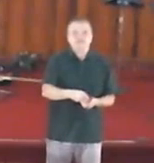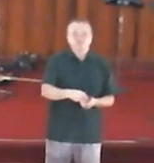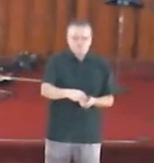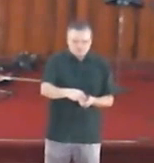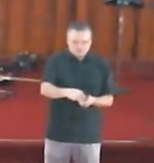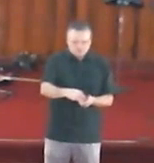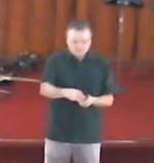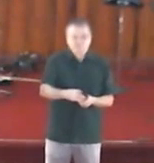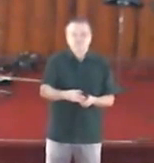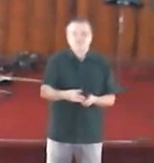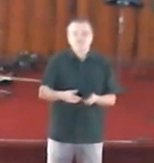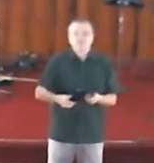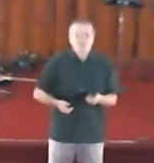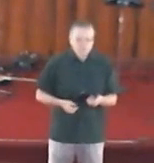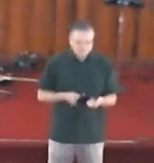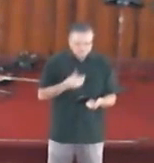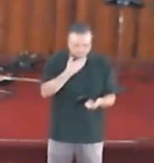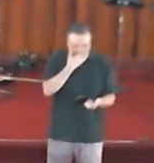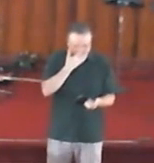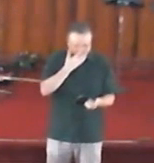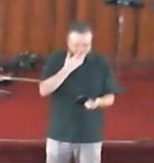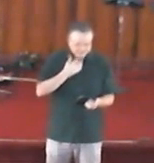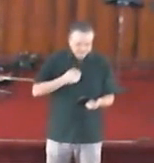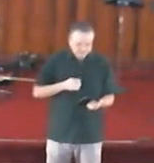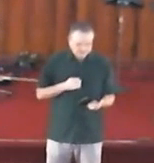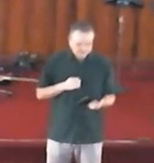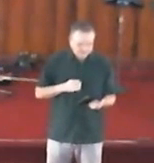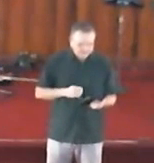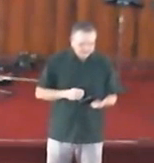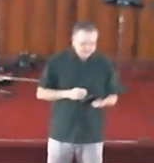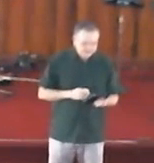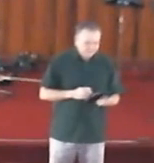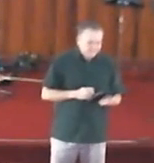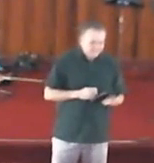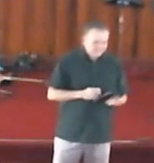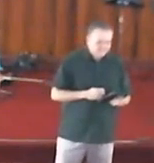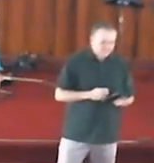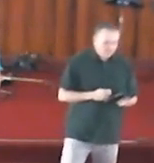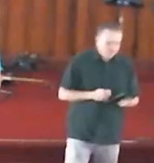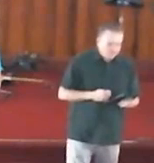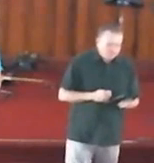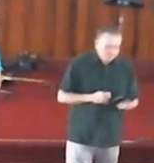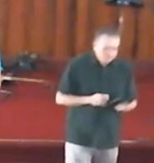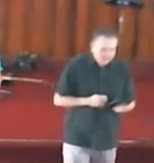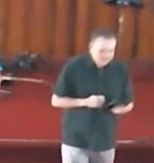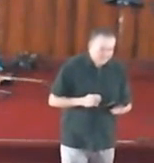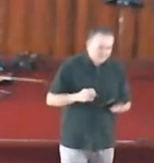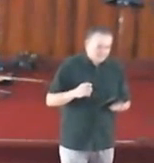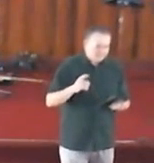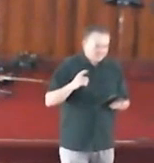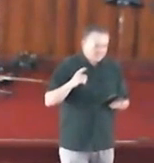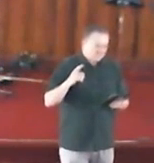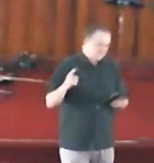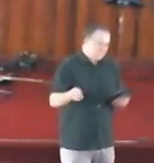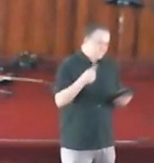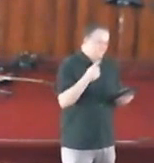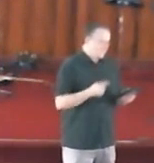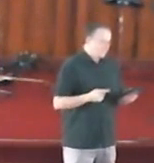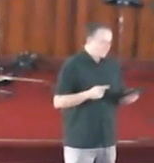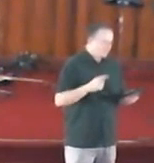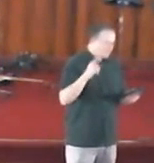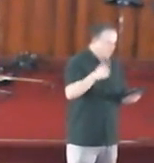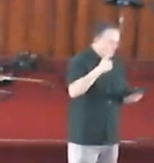18, it's going to be on the screen, where Jesus speaks about fear. Dice, así que les digo, pidan y se les